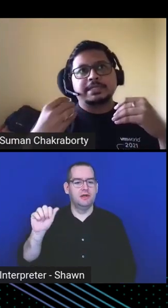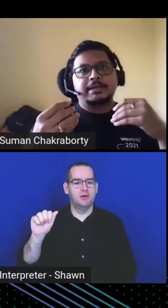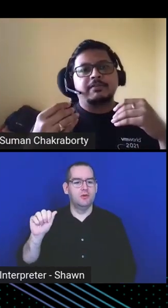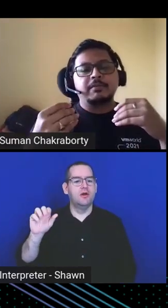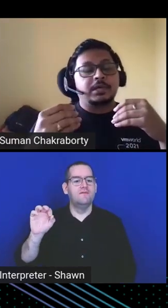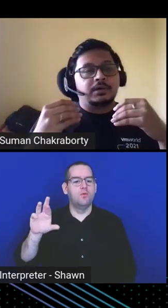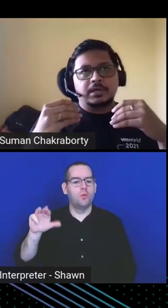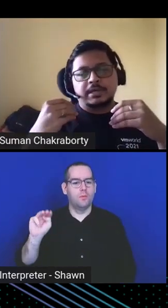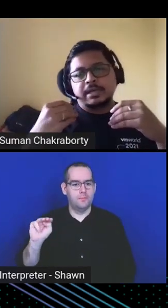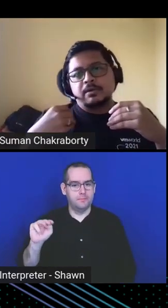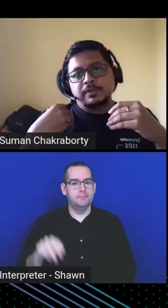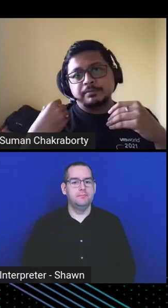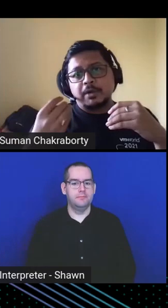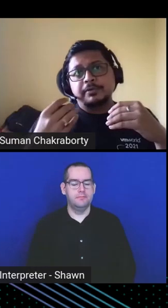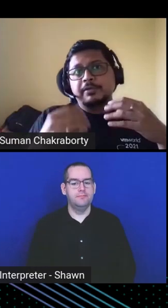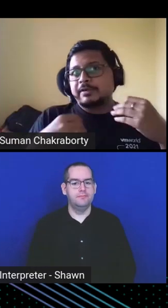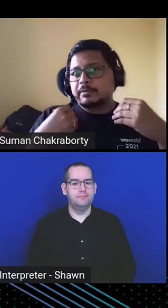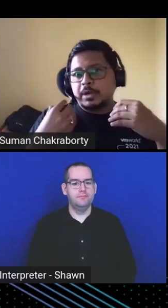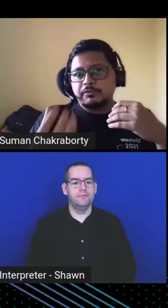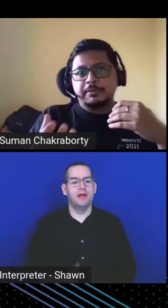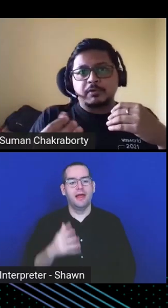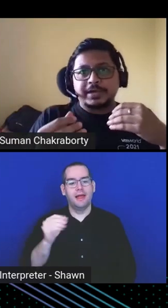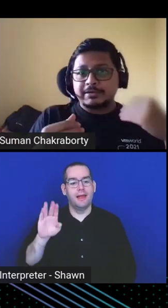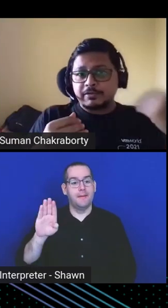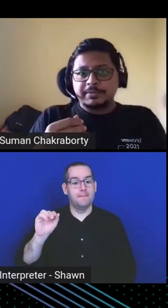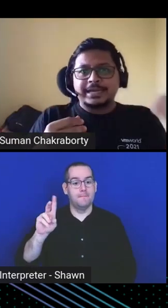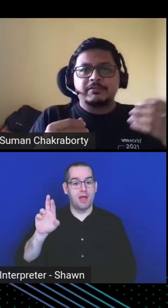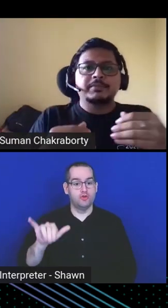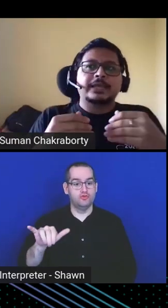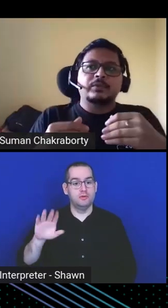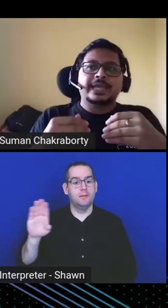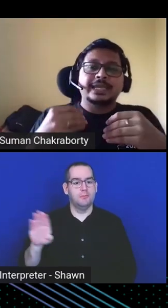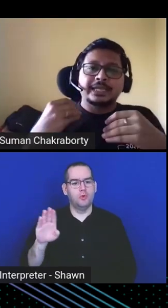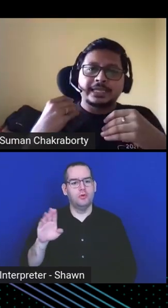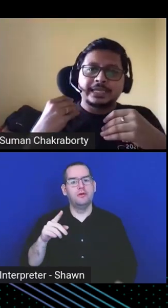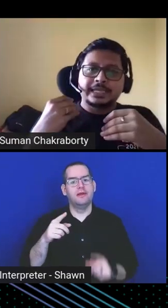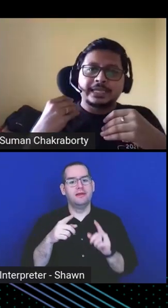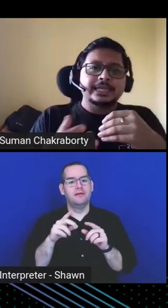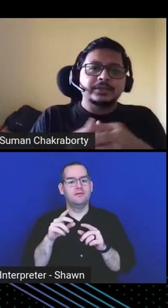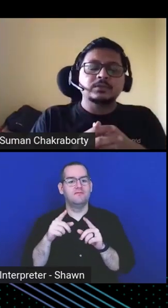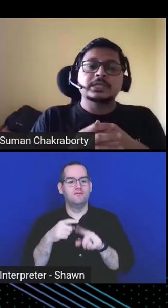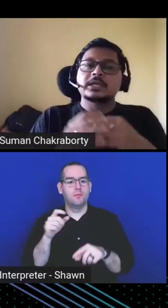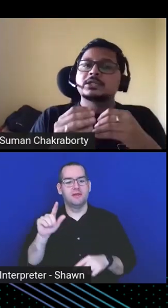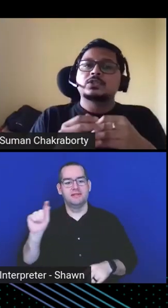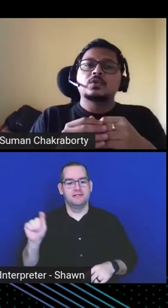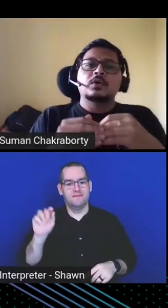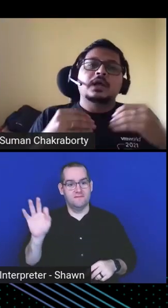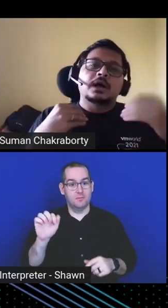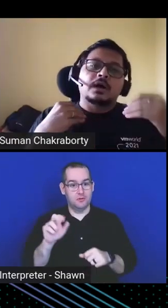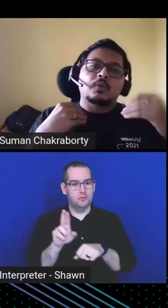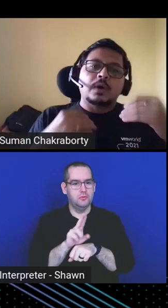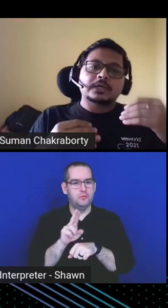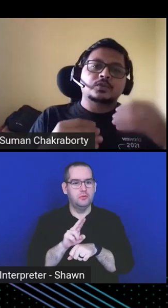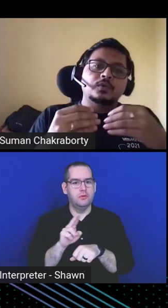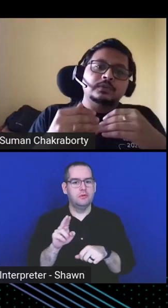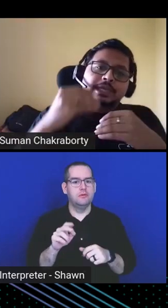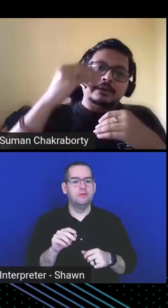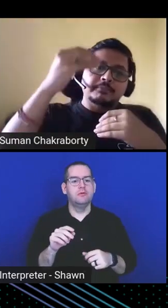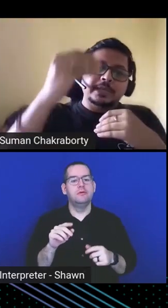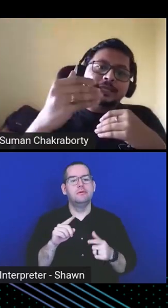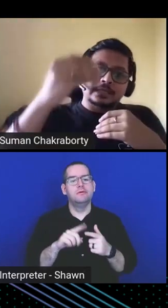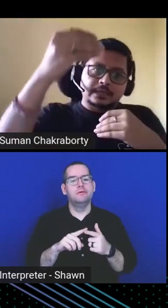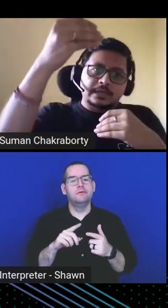with Terraform, with Boundary, we have a boundary provider from Terraform that we can easily use to walk through